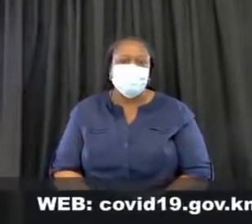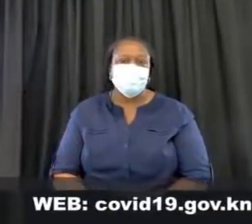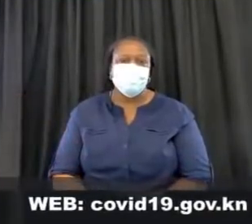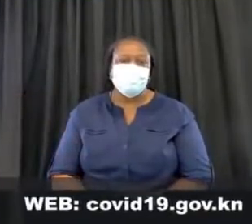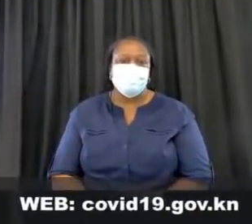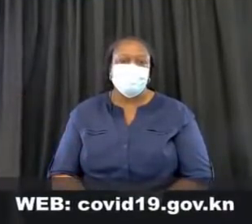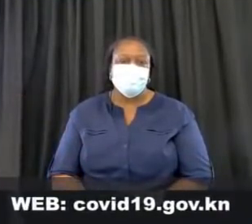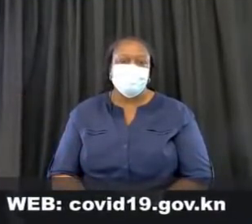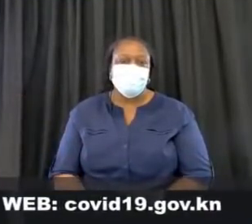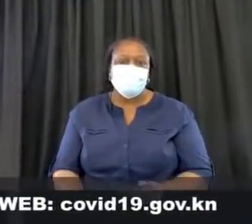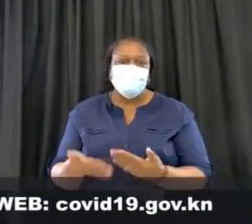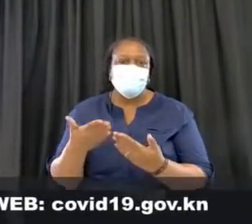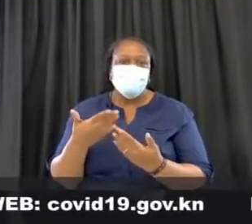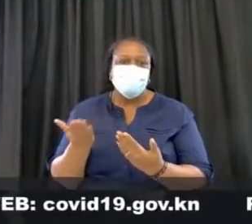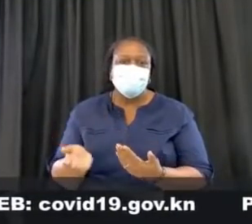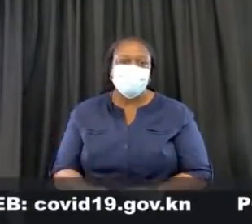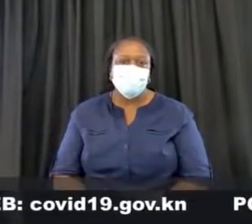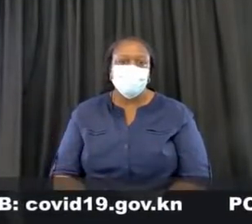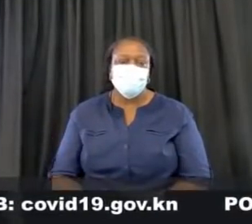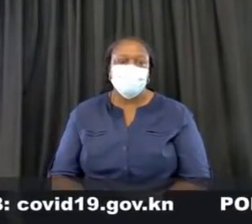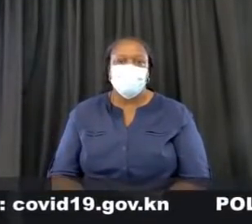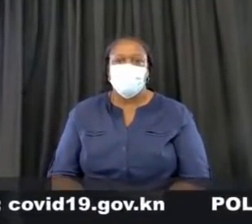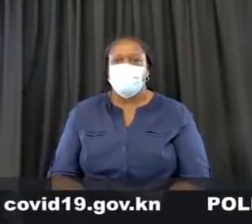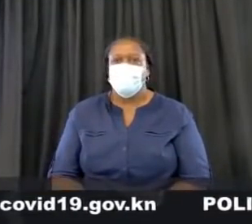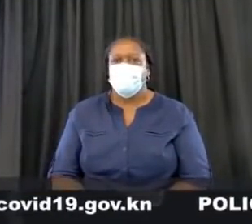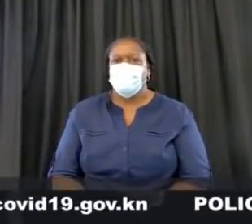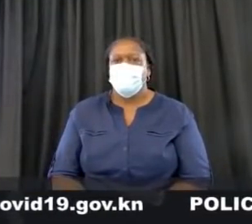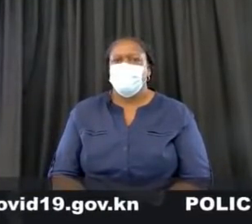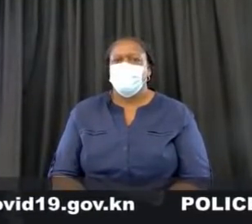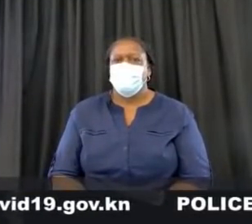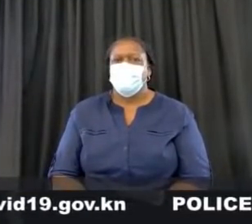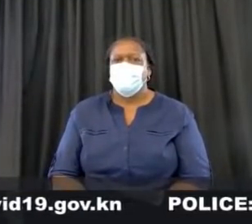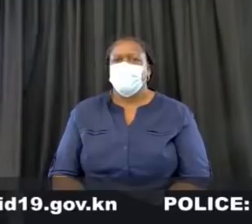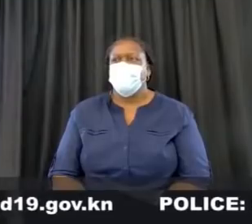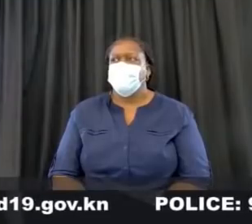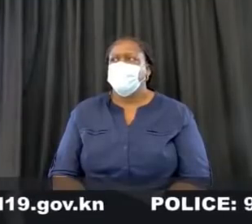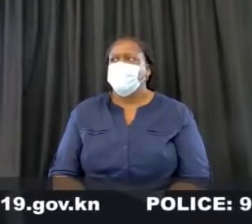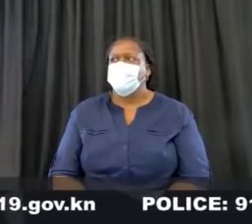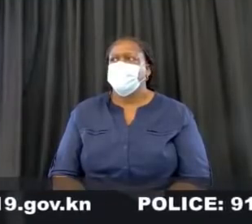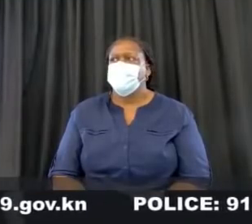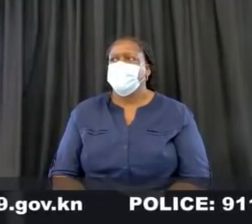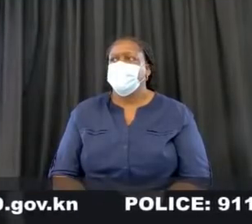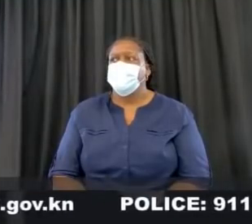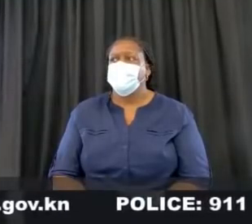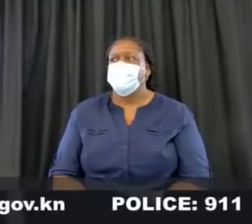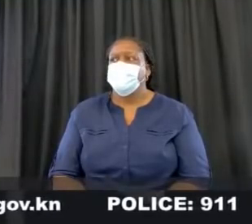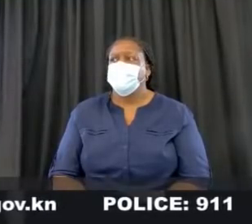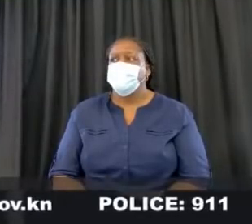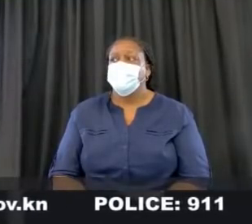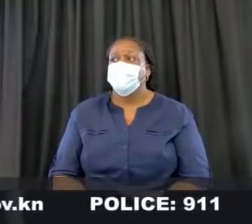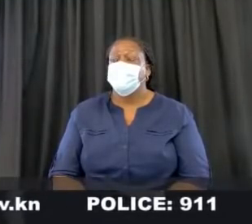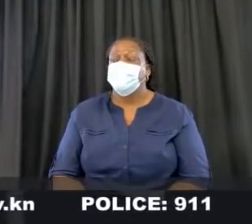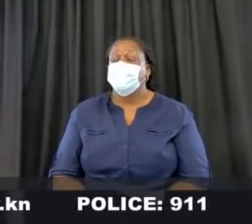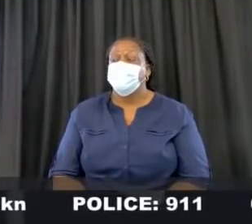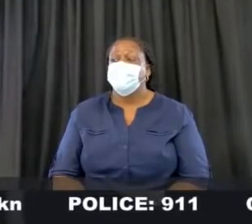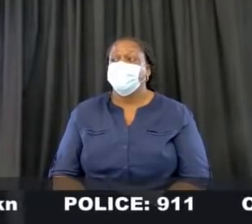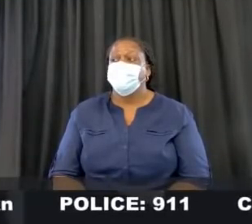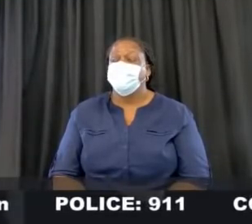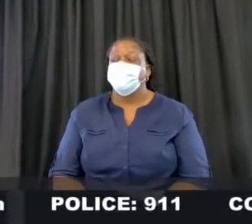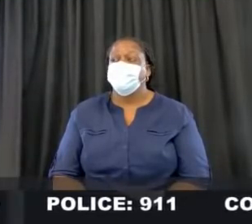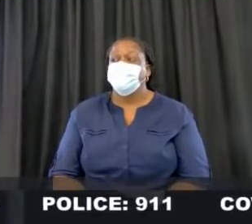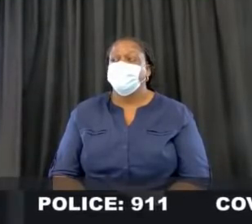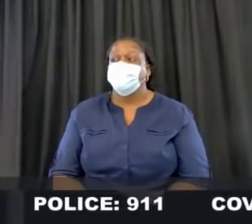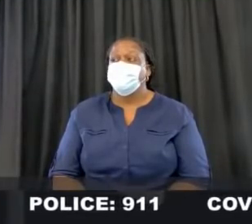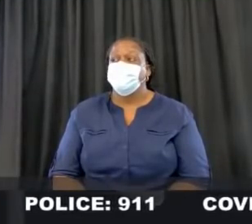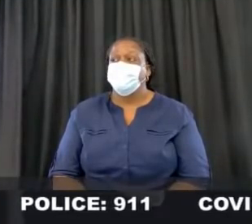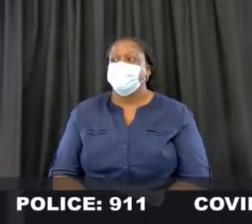Thank you, Mr. Samuel. These two questions are from WinFM. Does the